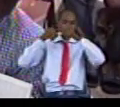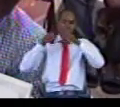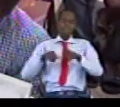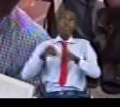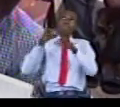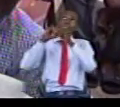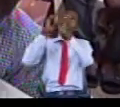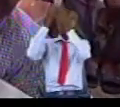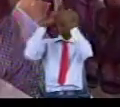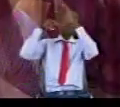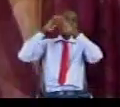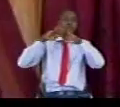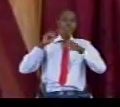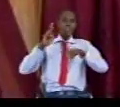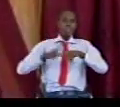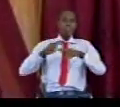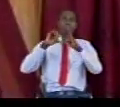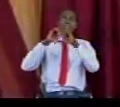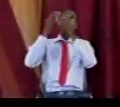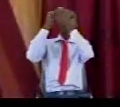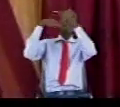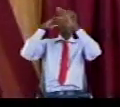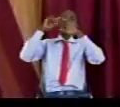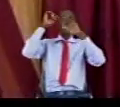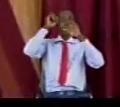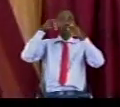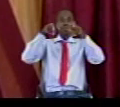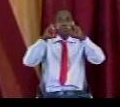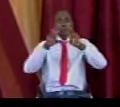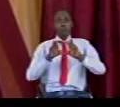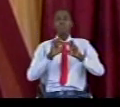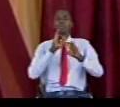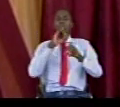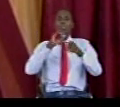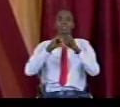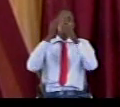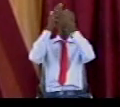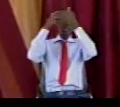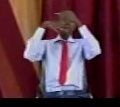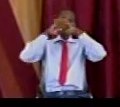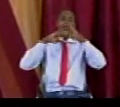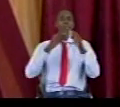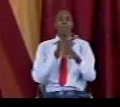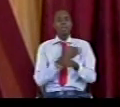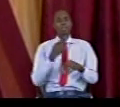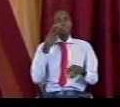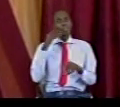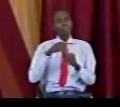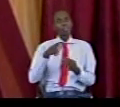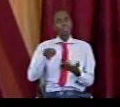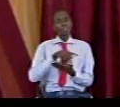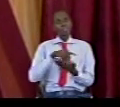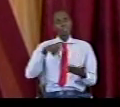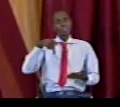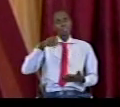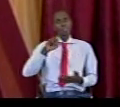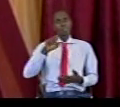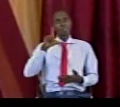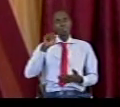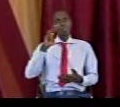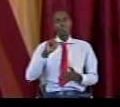heaven. His throne is in heaven. And then in Psalm 73, reading from